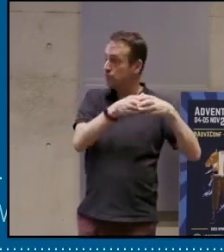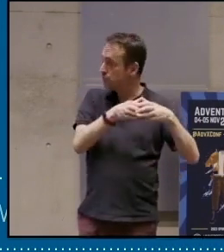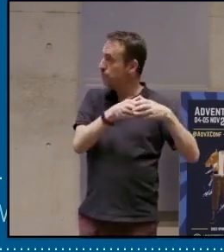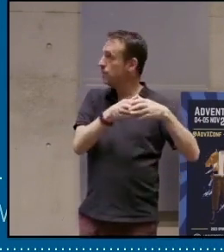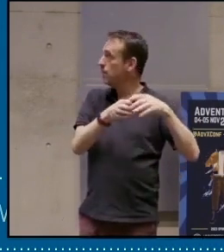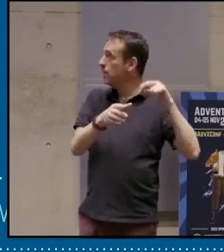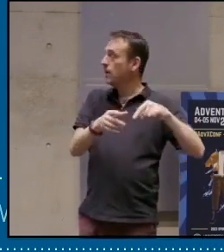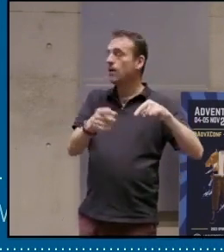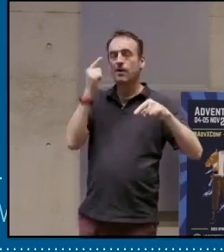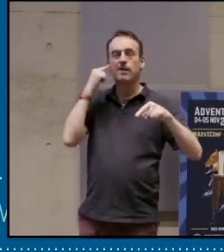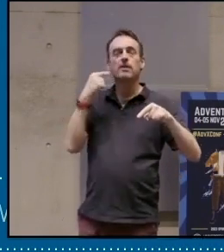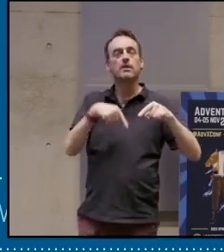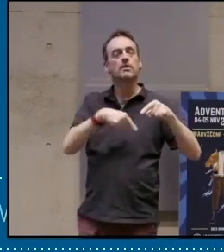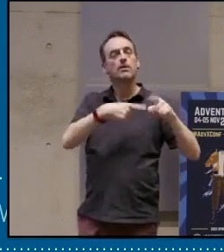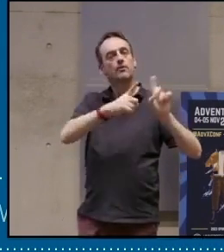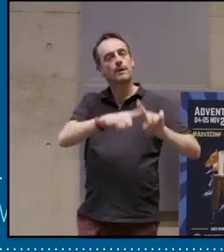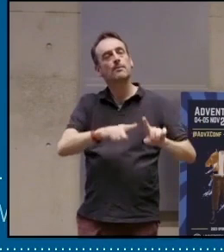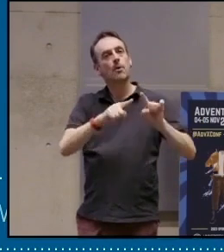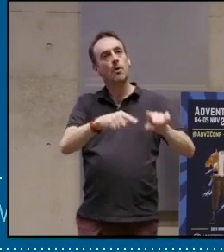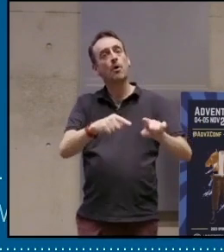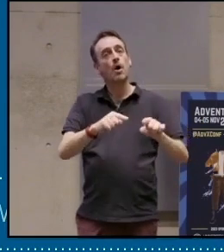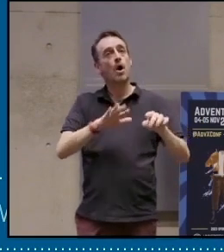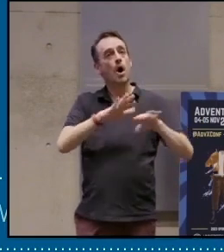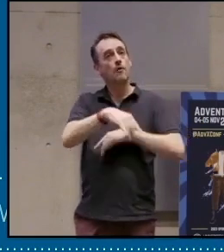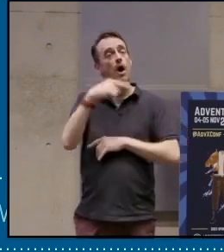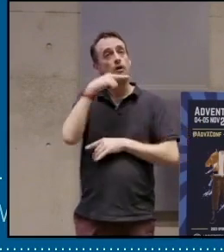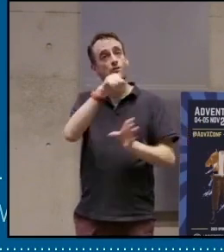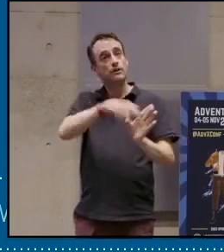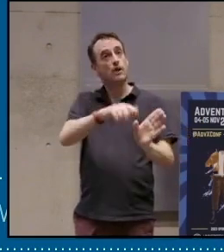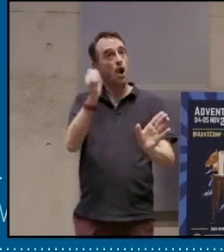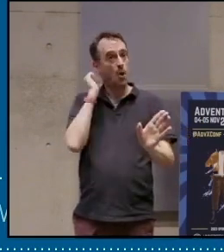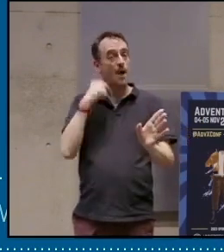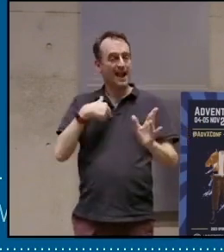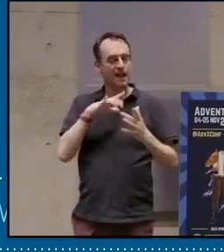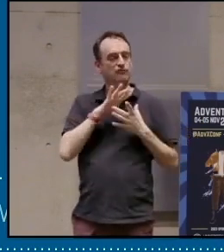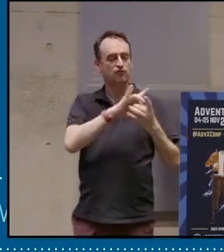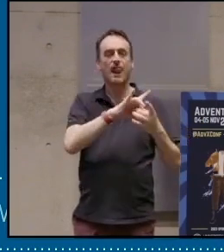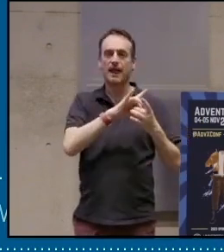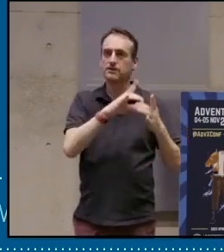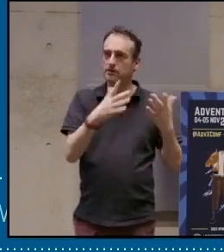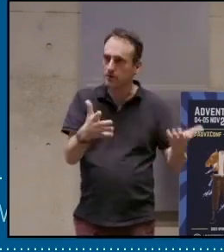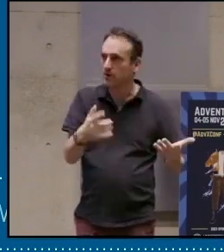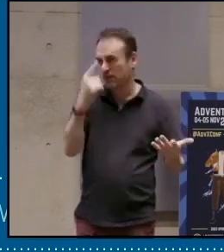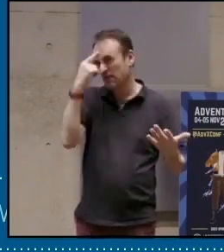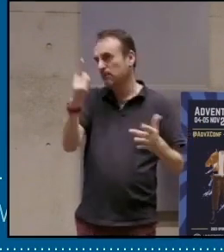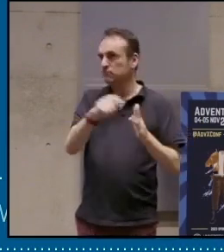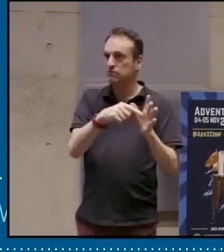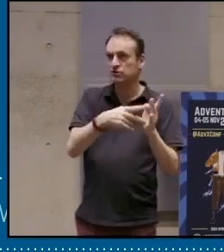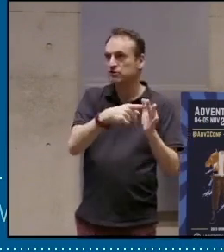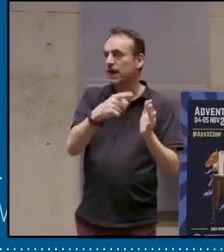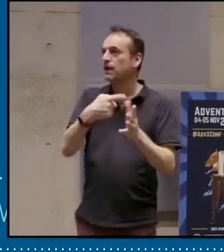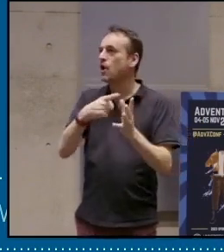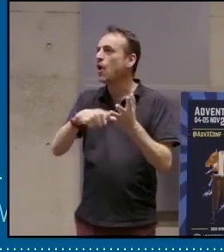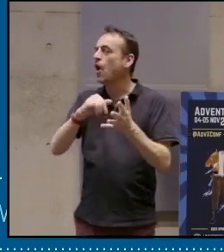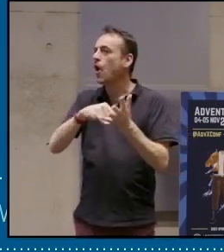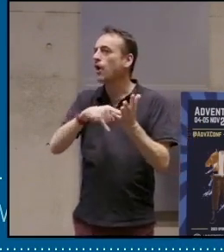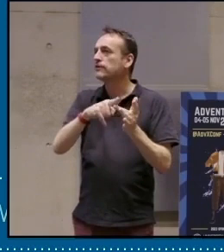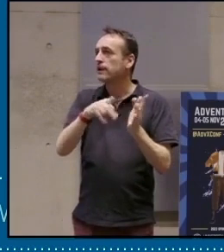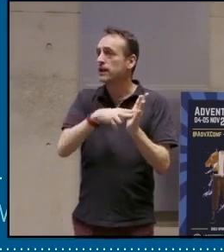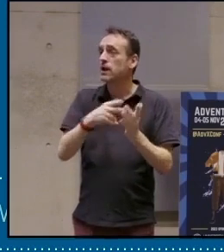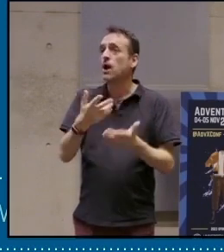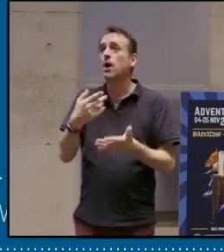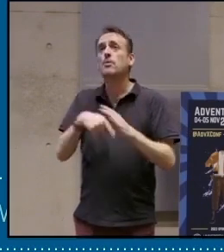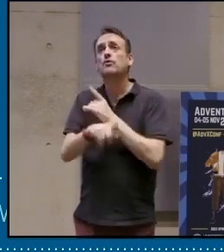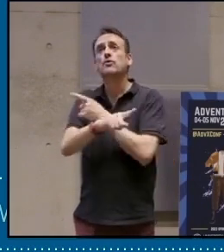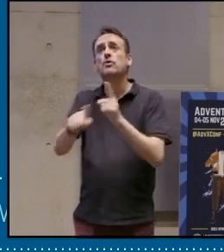Austen novel. But that tends to be within single cultures, right? I am guessing that most of you who grew up in an Anglo culture probably couldn't